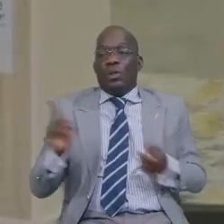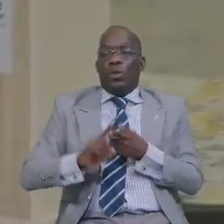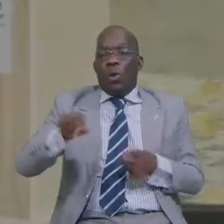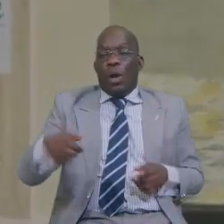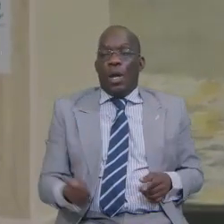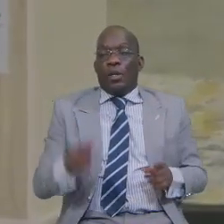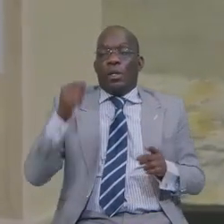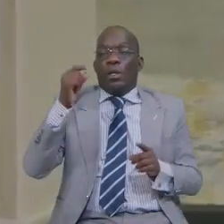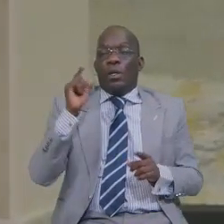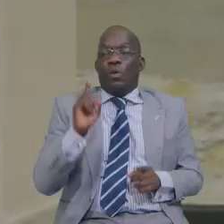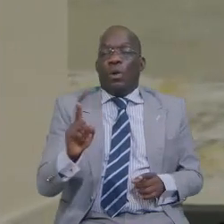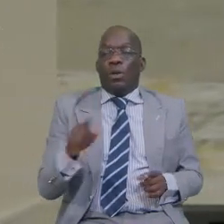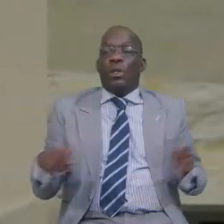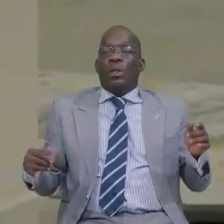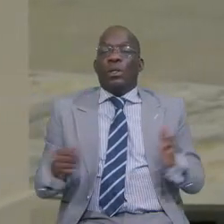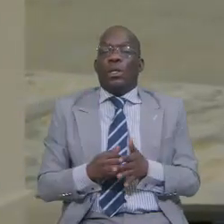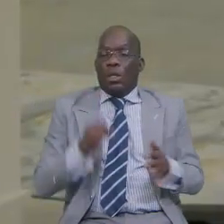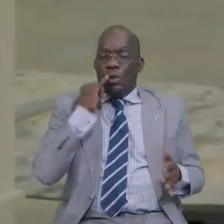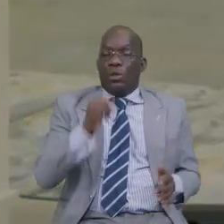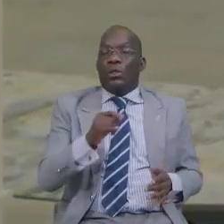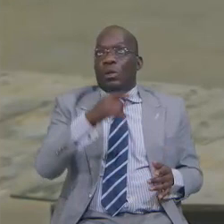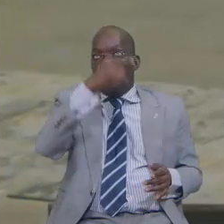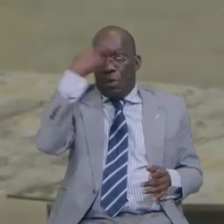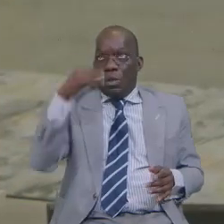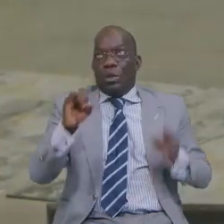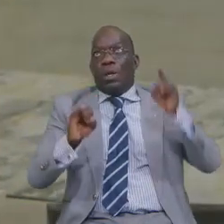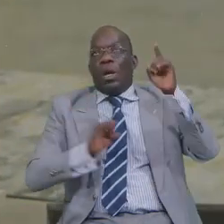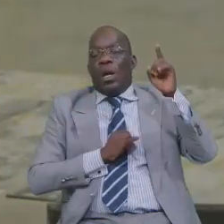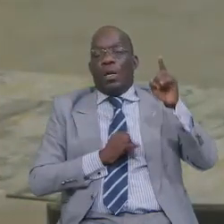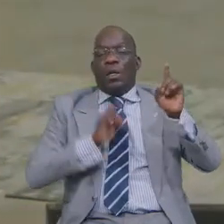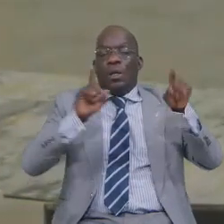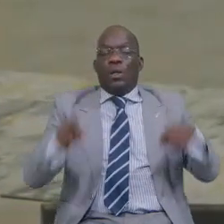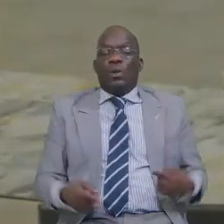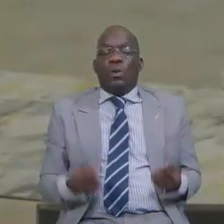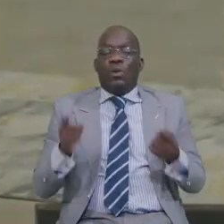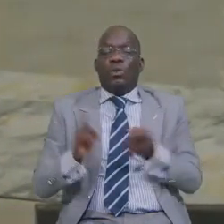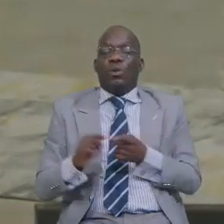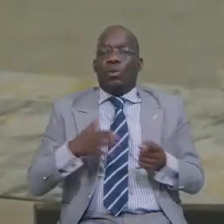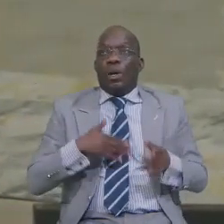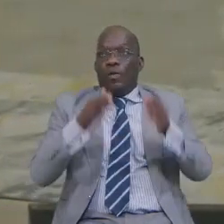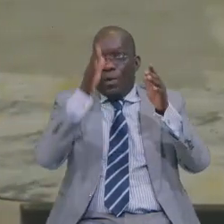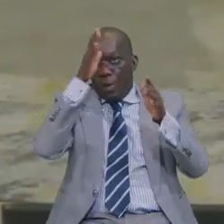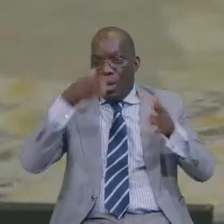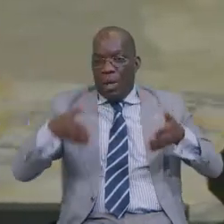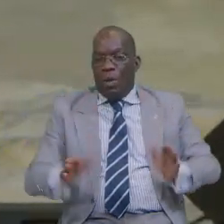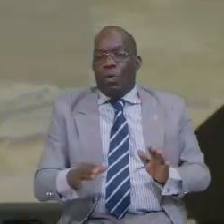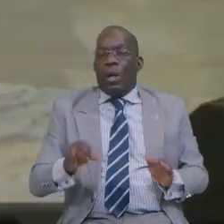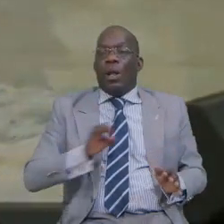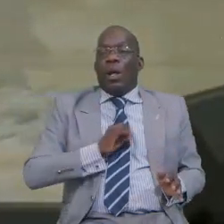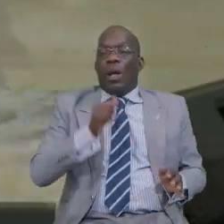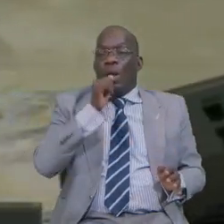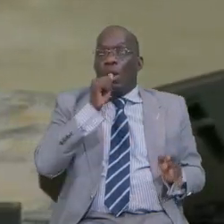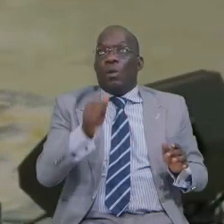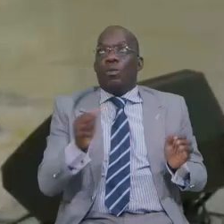is because I go unto my Father, and while I'm with my Father, I